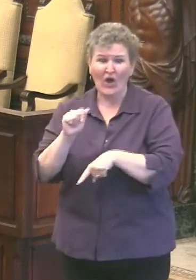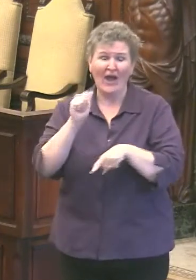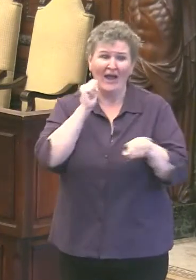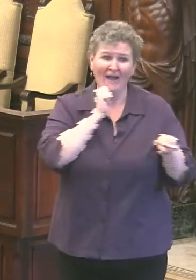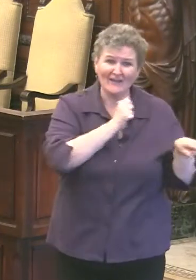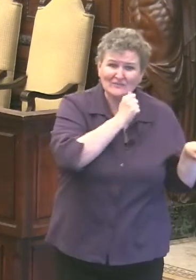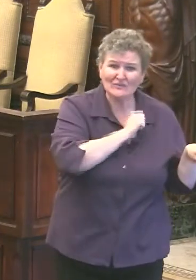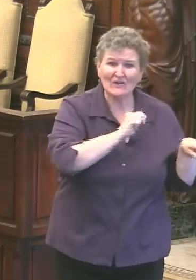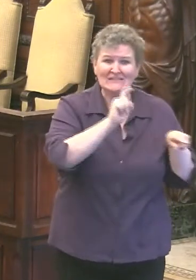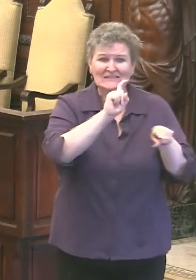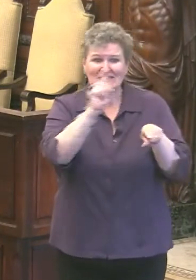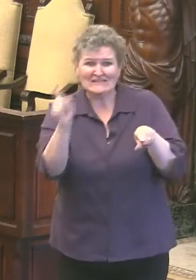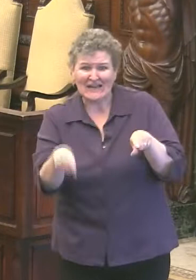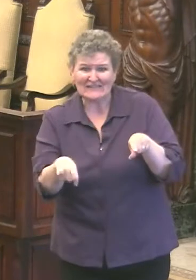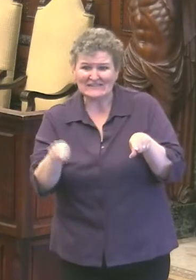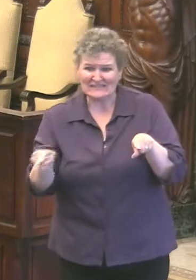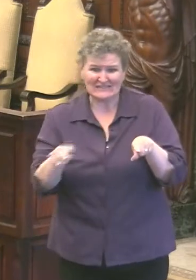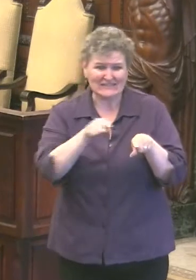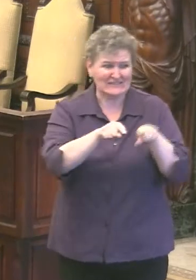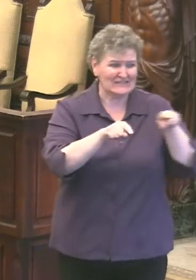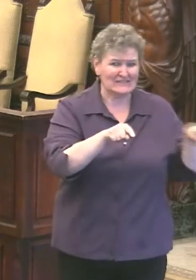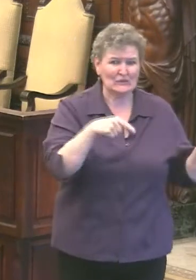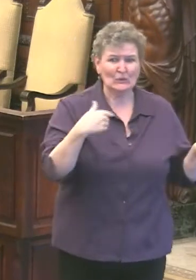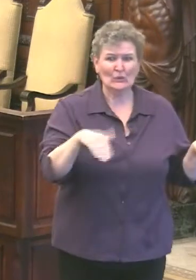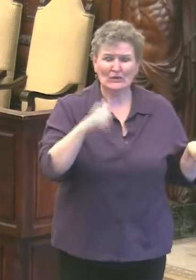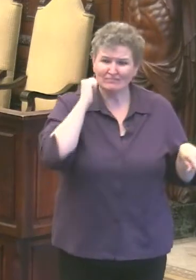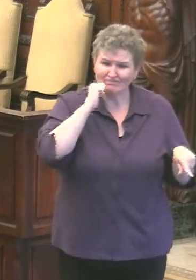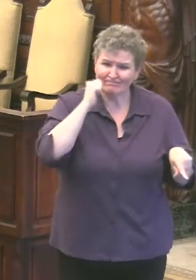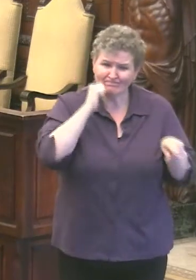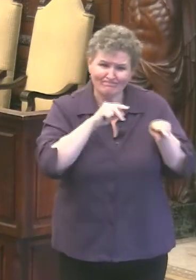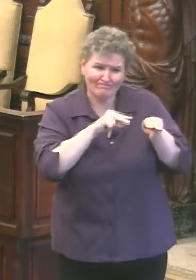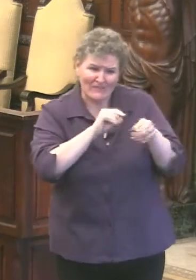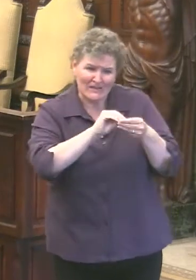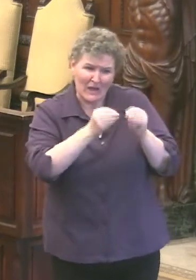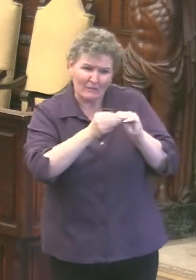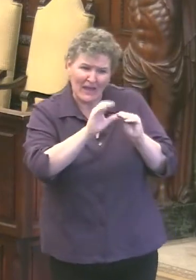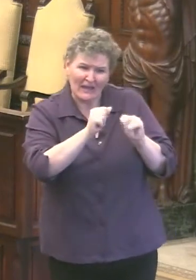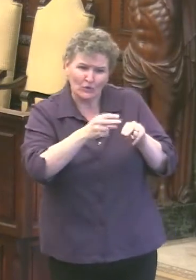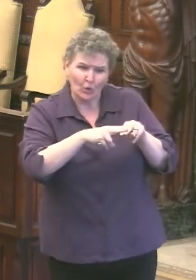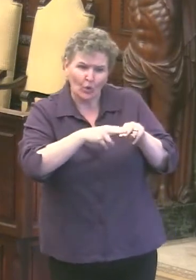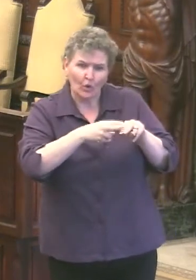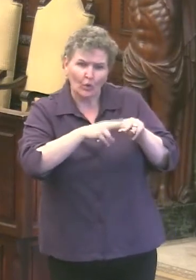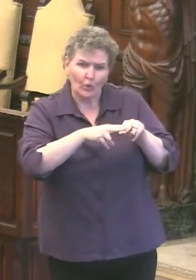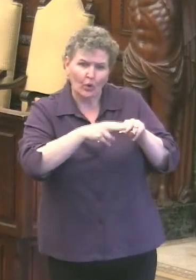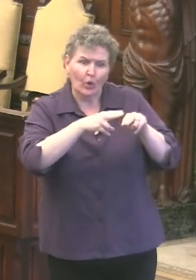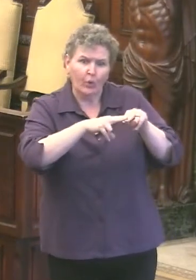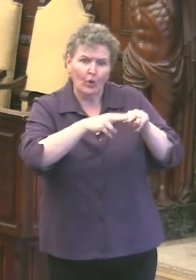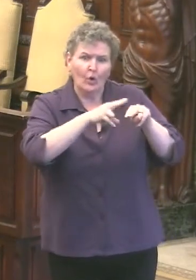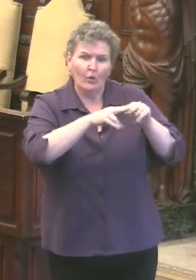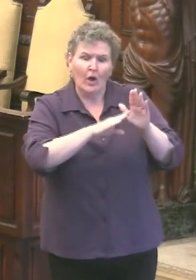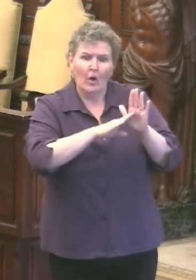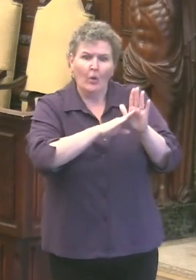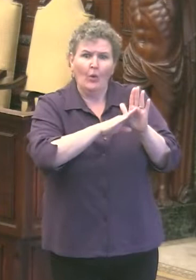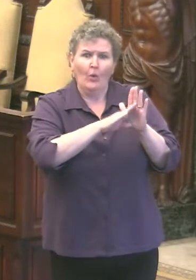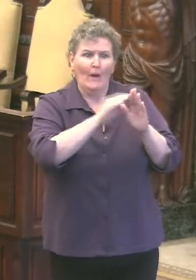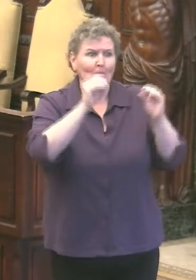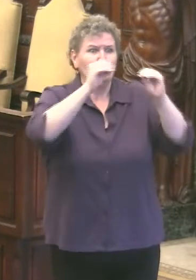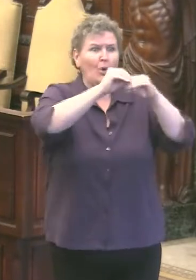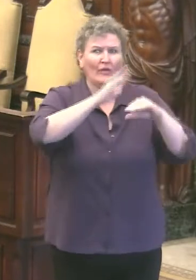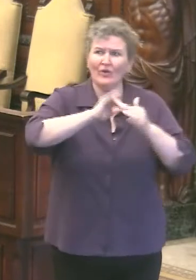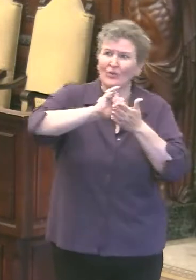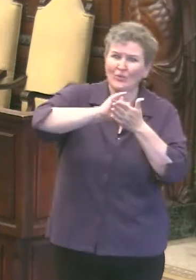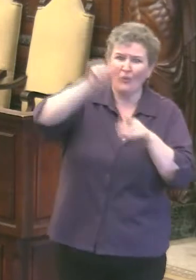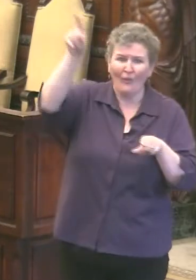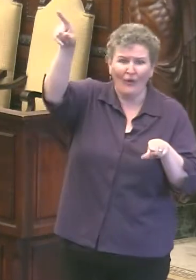In some cases, their daily case rates on a per capita basis are higher than they were in New York City at the peak of the epidemic in New York City.